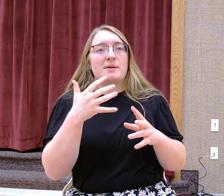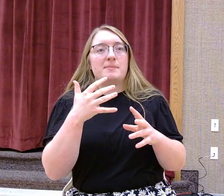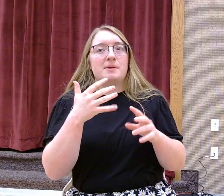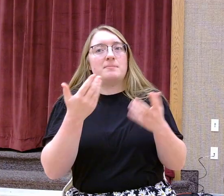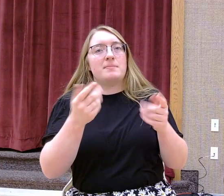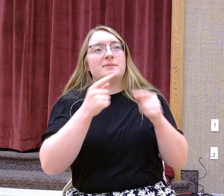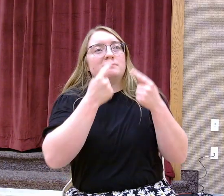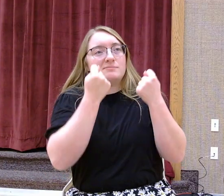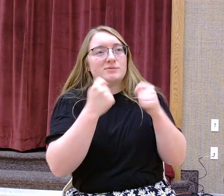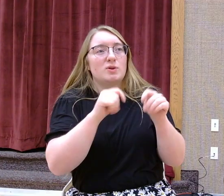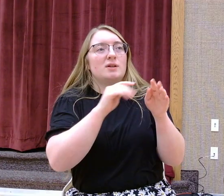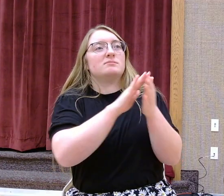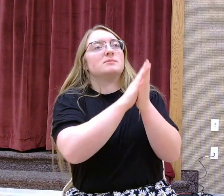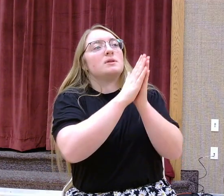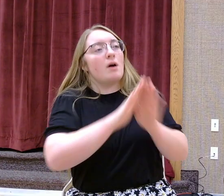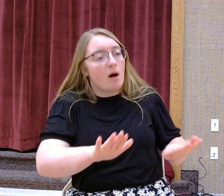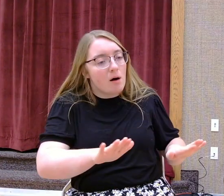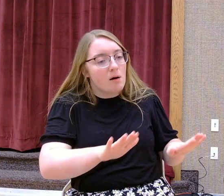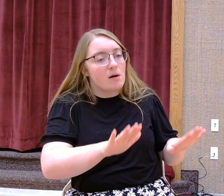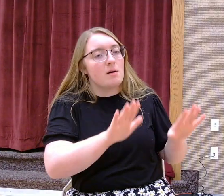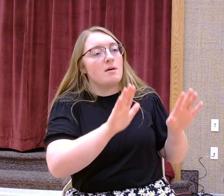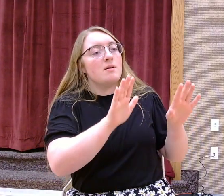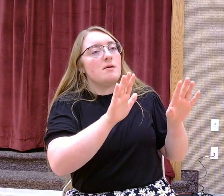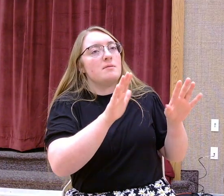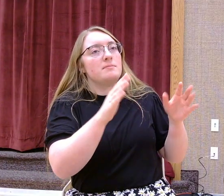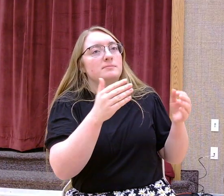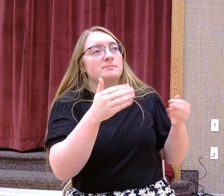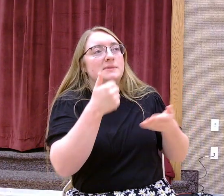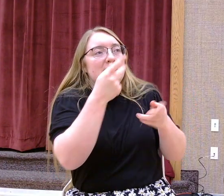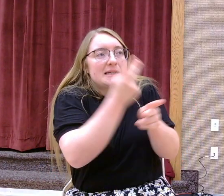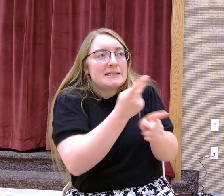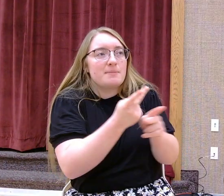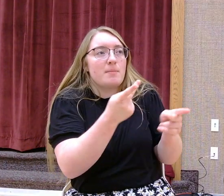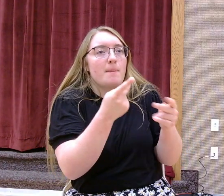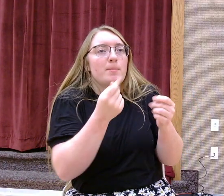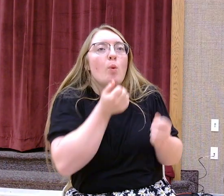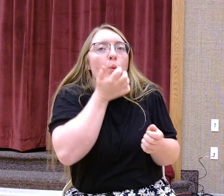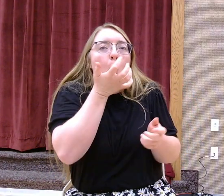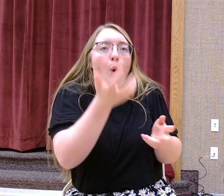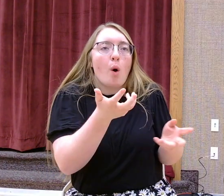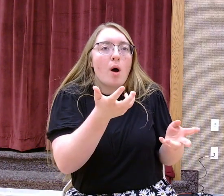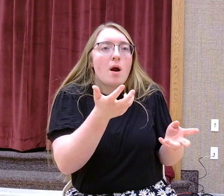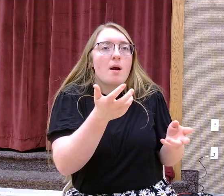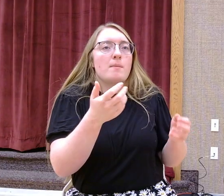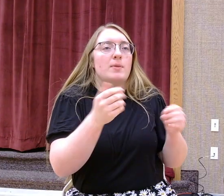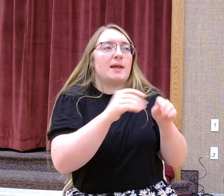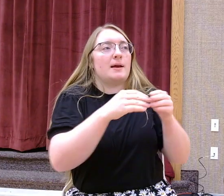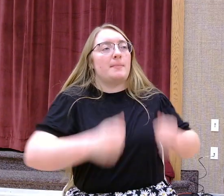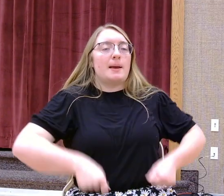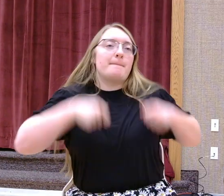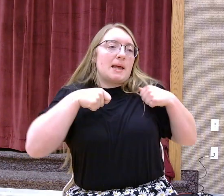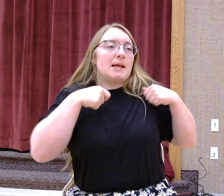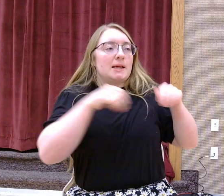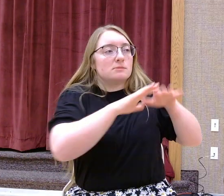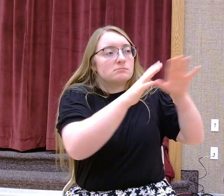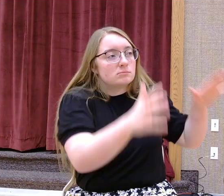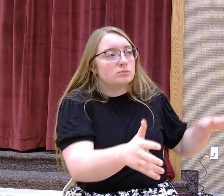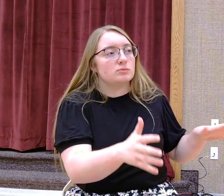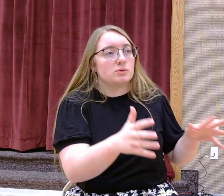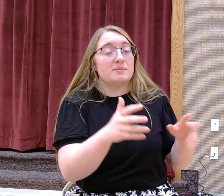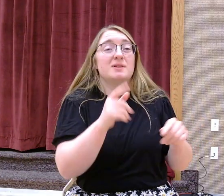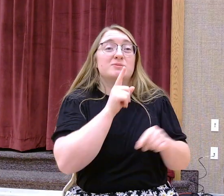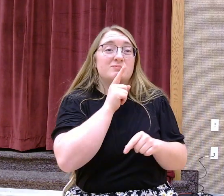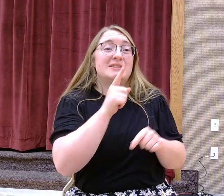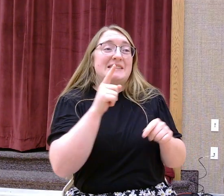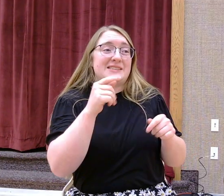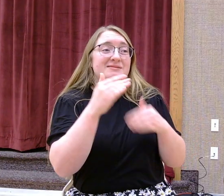them calm. You can try and warm them, get a blanket on them. That's something, especially with fractures and stuff, they will go into shock pretty easy. Try and keep